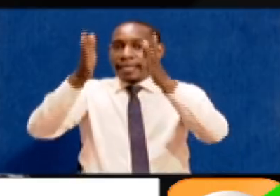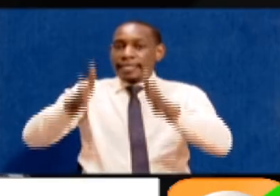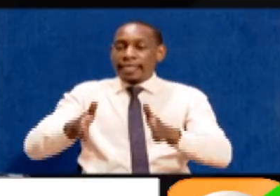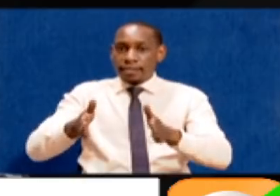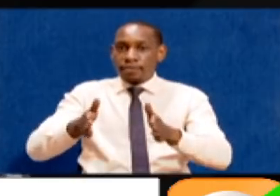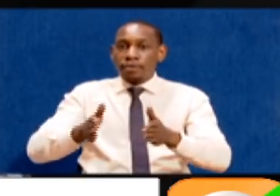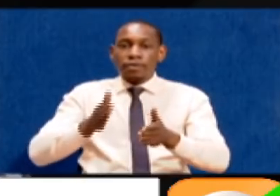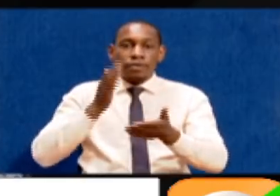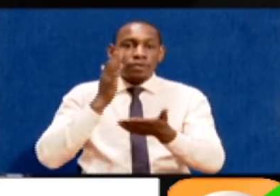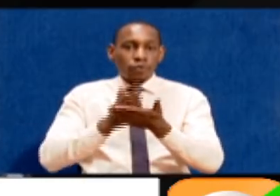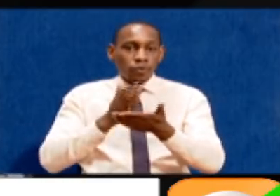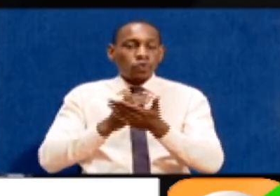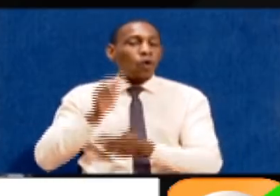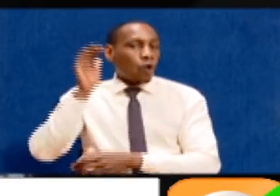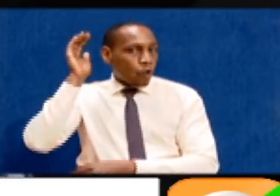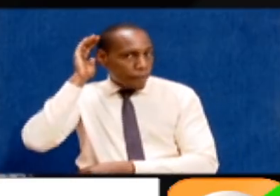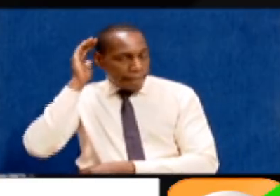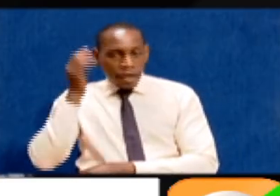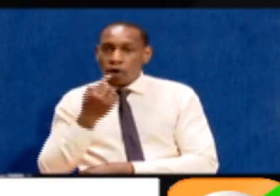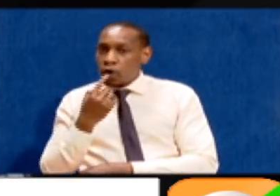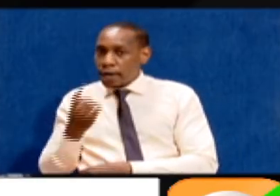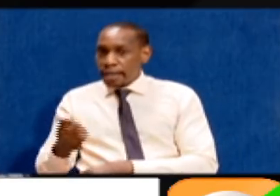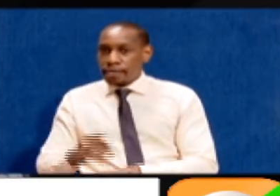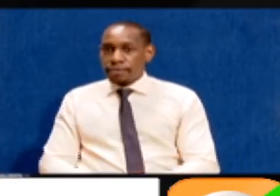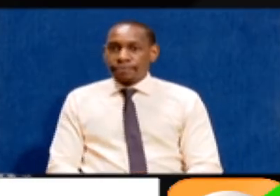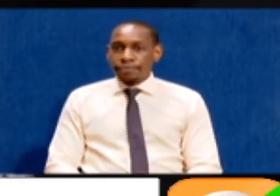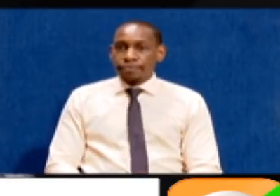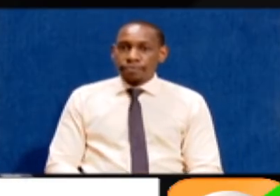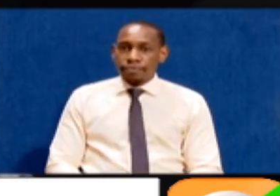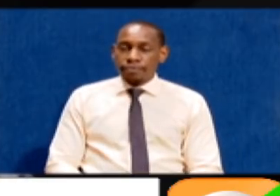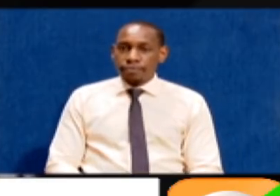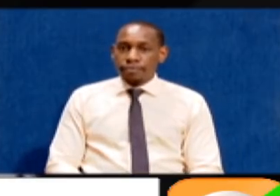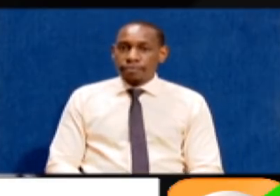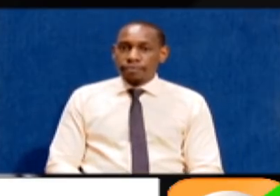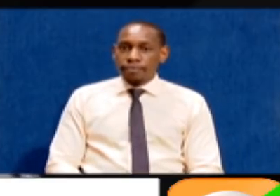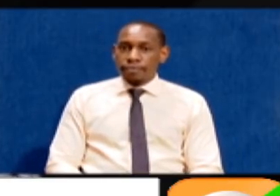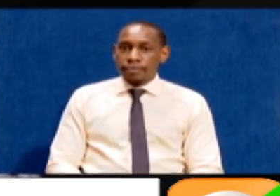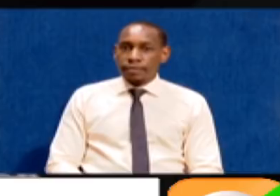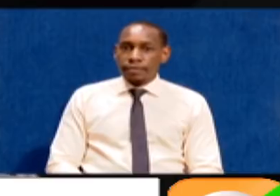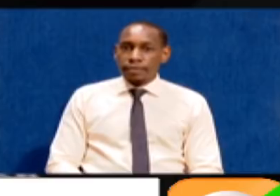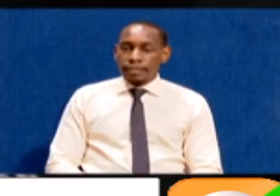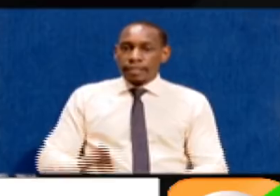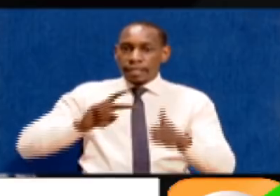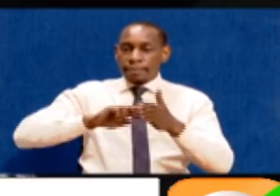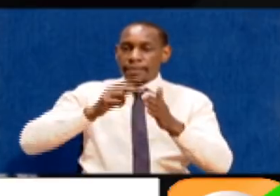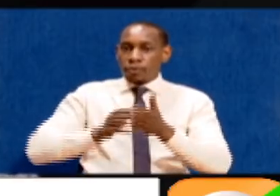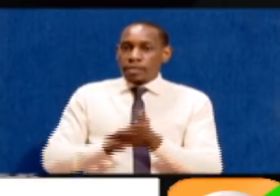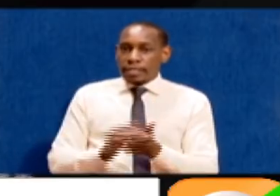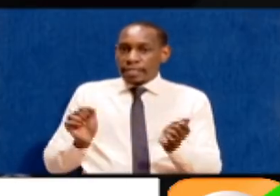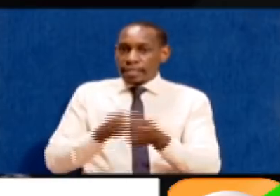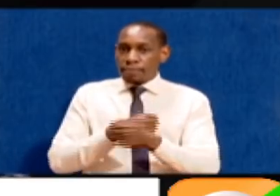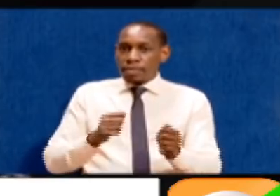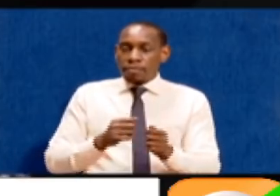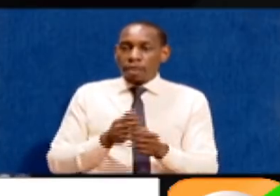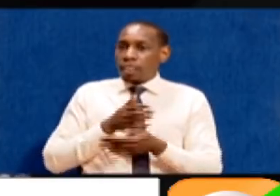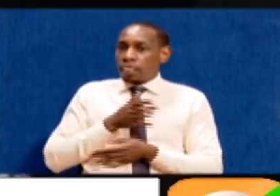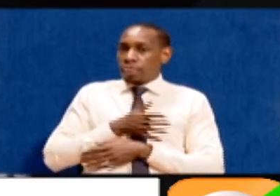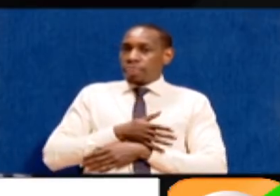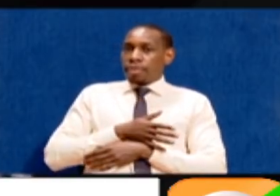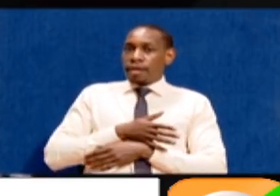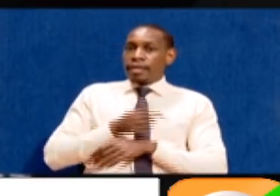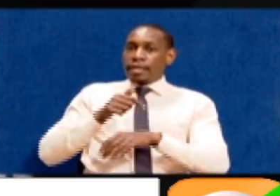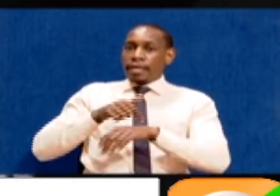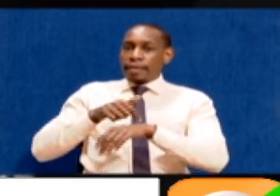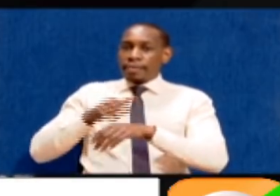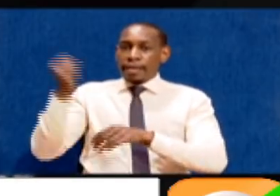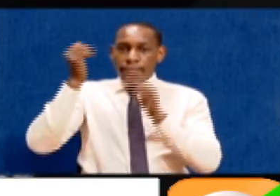leaders, they have followed that instruction. And so I cannot sit there passively